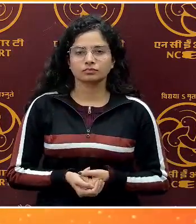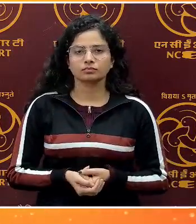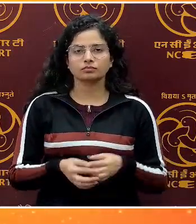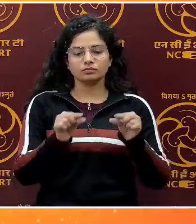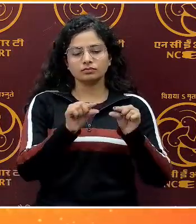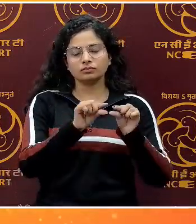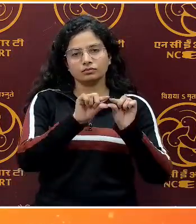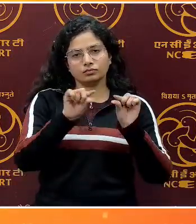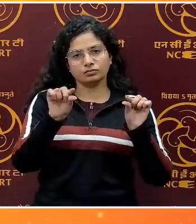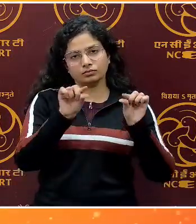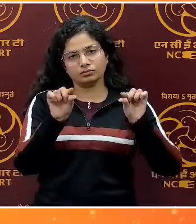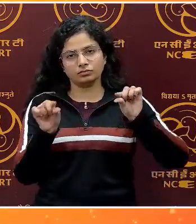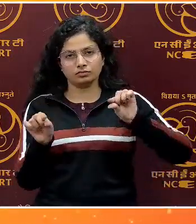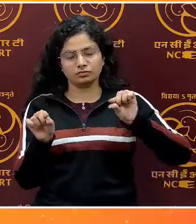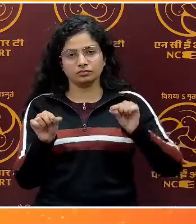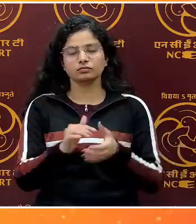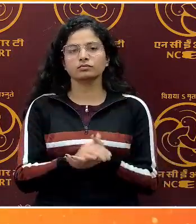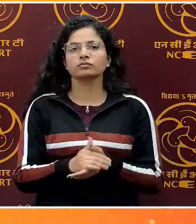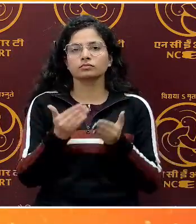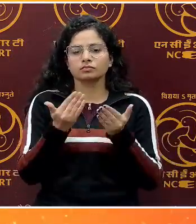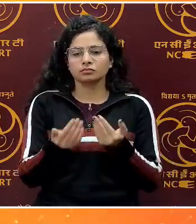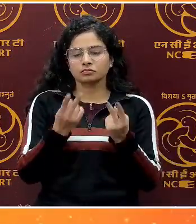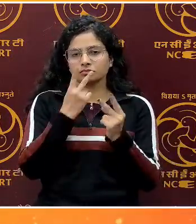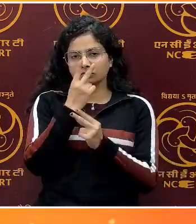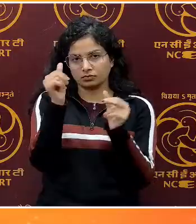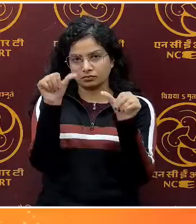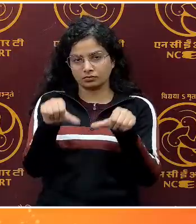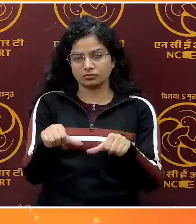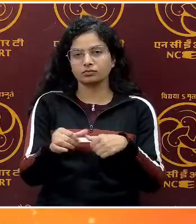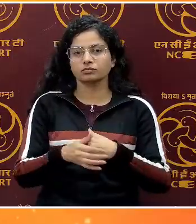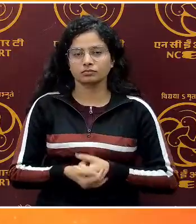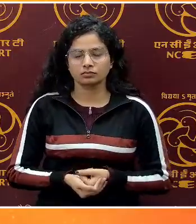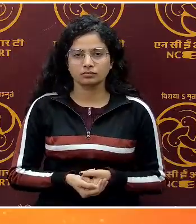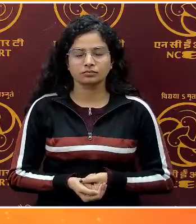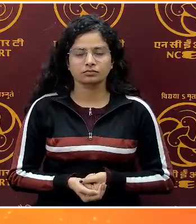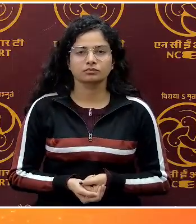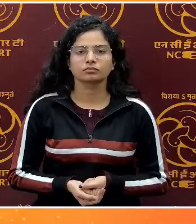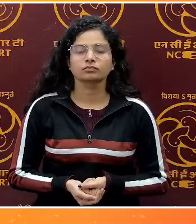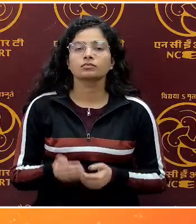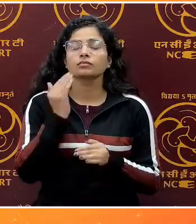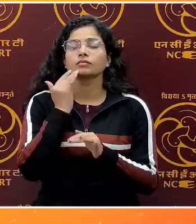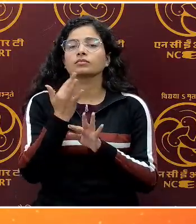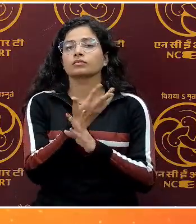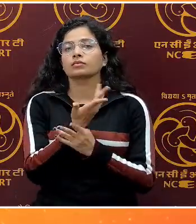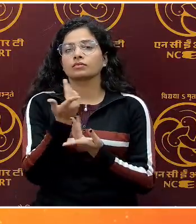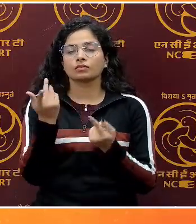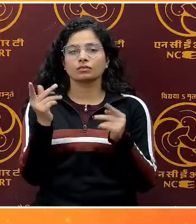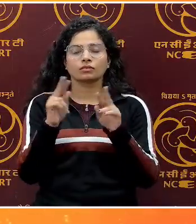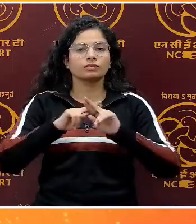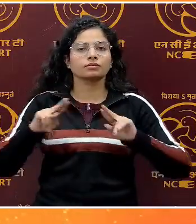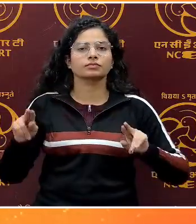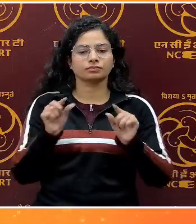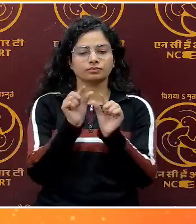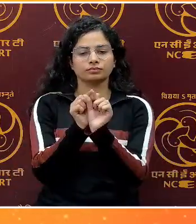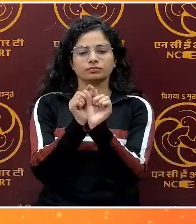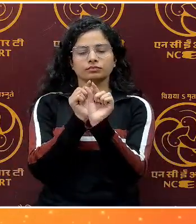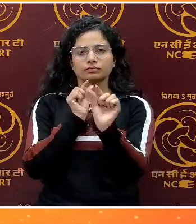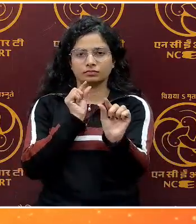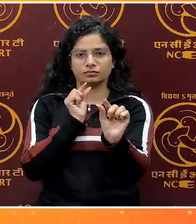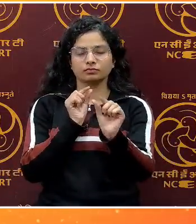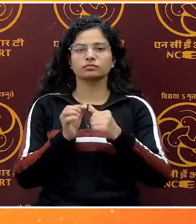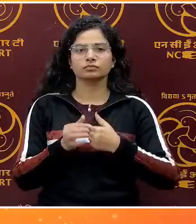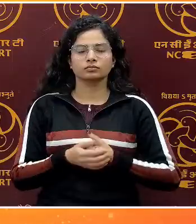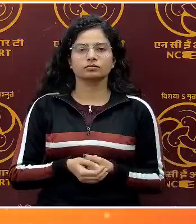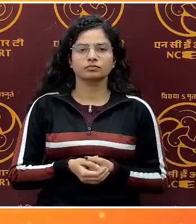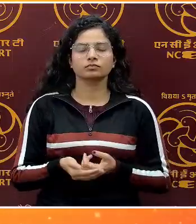straw. Okay. Now the flame is not visible. Okay. So when this is complete straight, the straw is completely